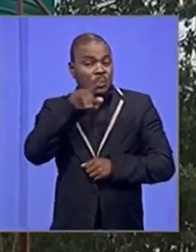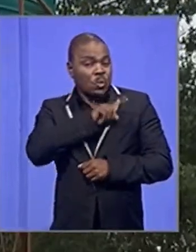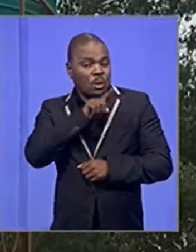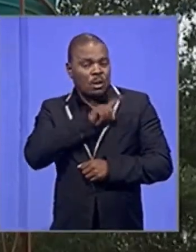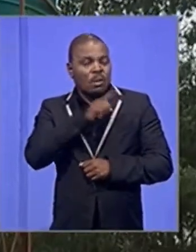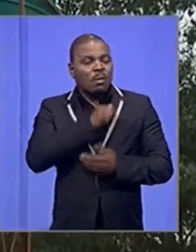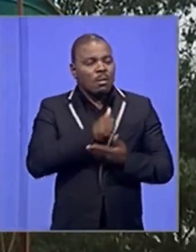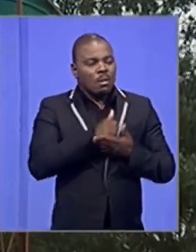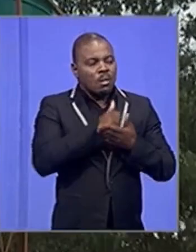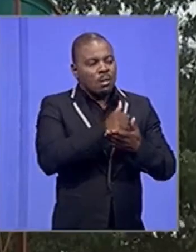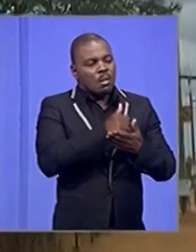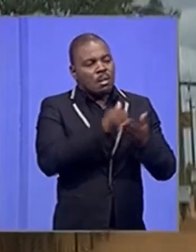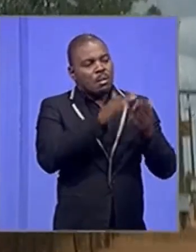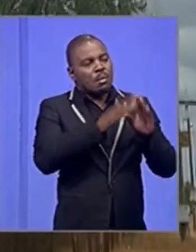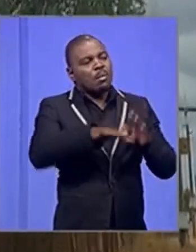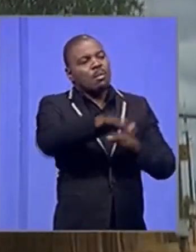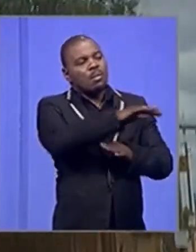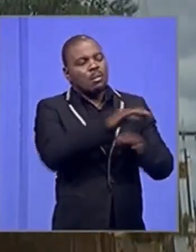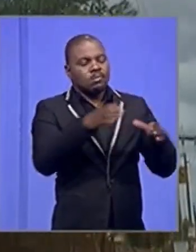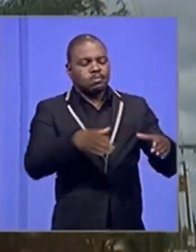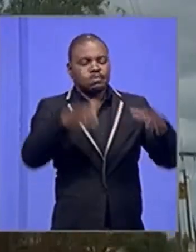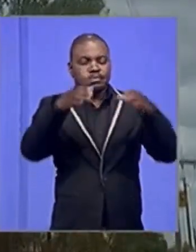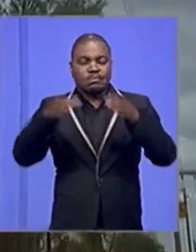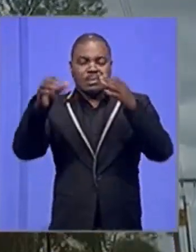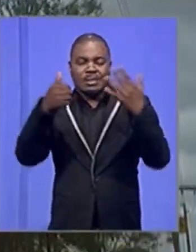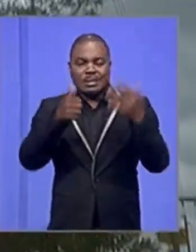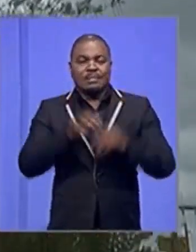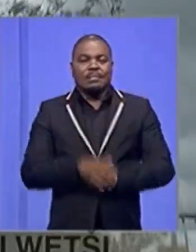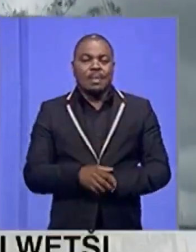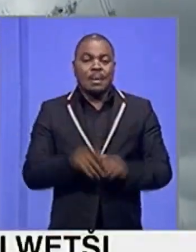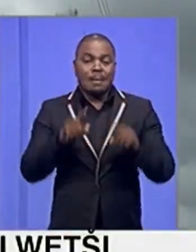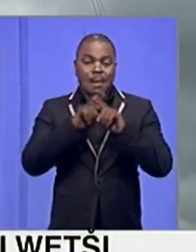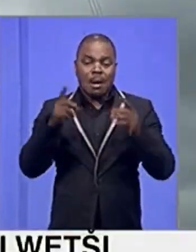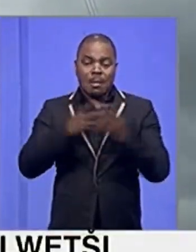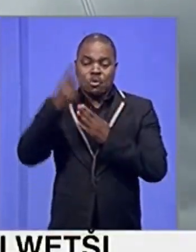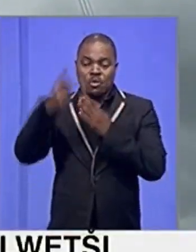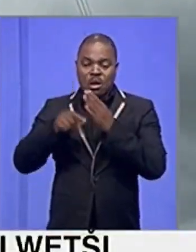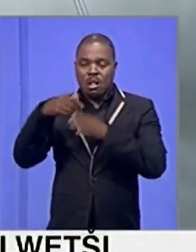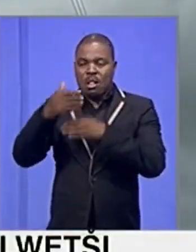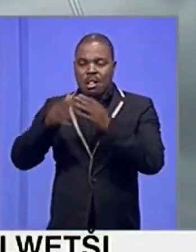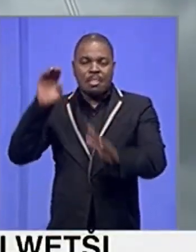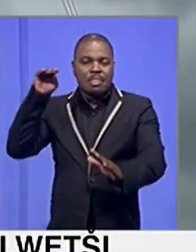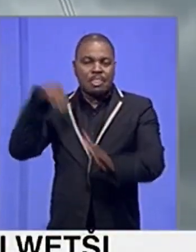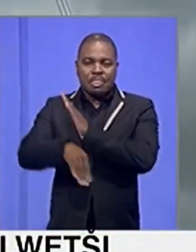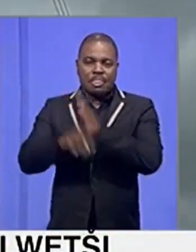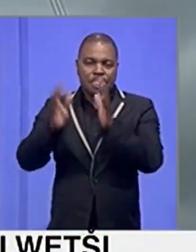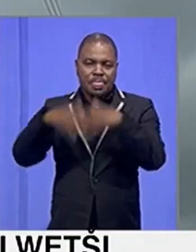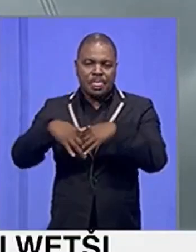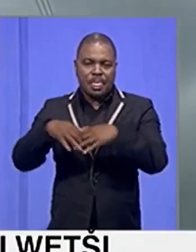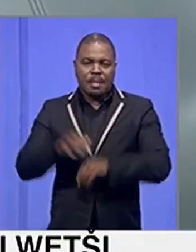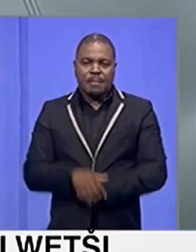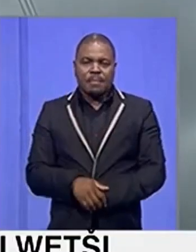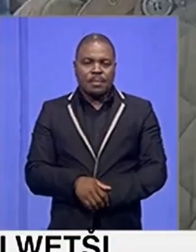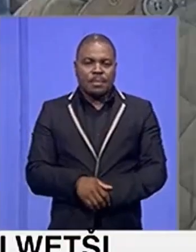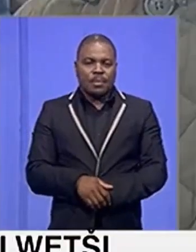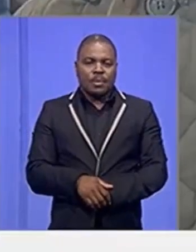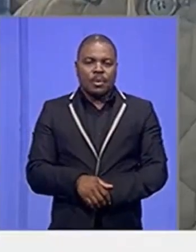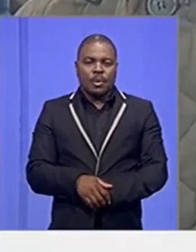go abela metse ka gare ga ditšotso tše di tharo. E fela projeke ye ile a phuhlama. We submitted lot of